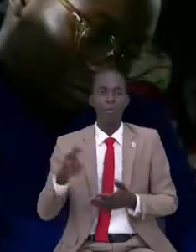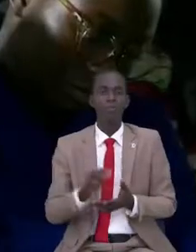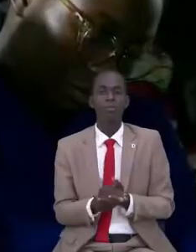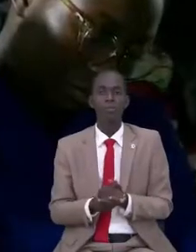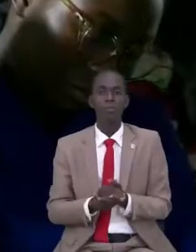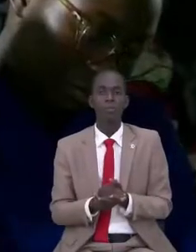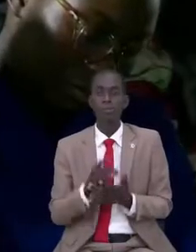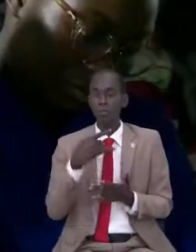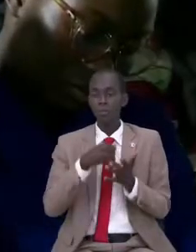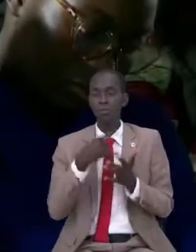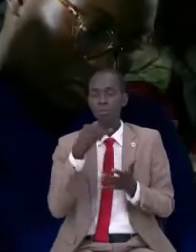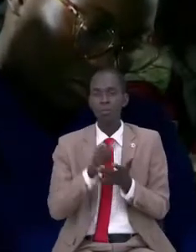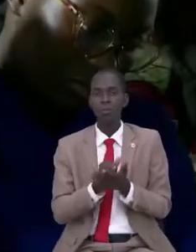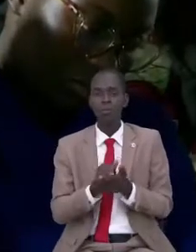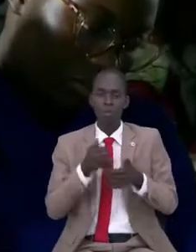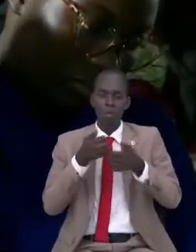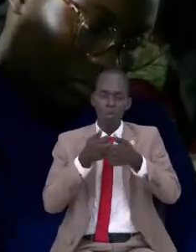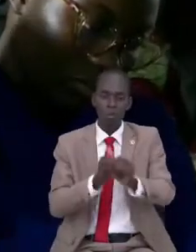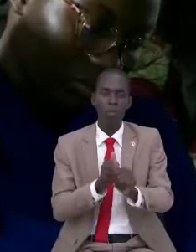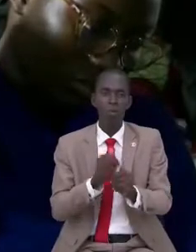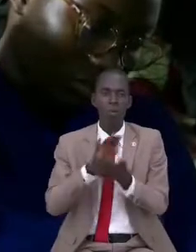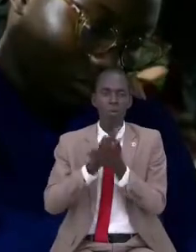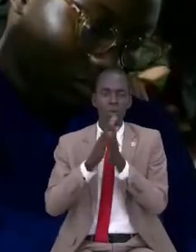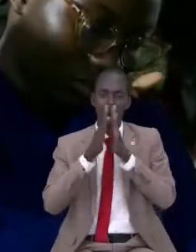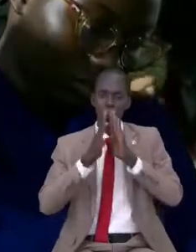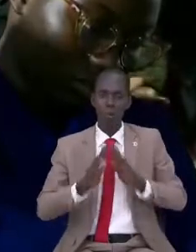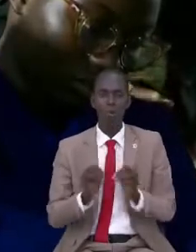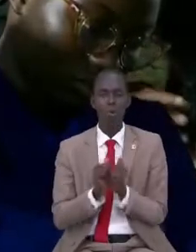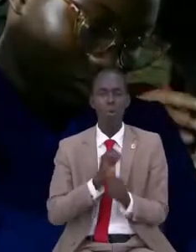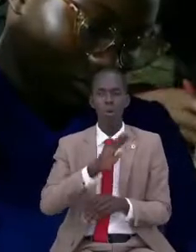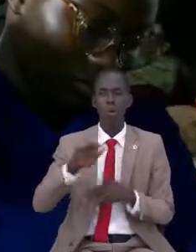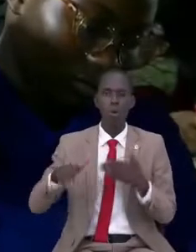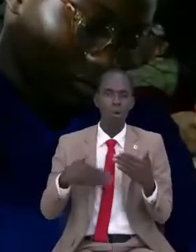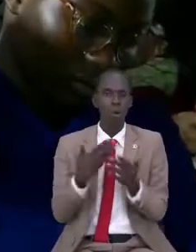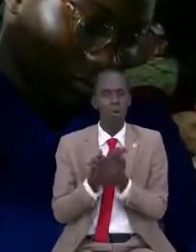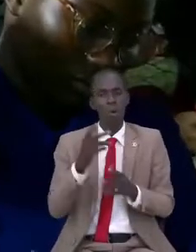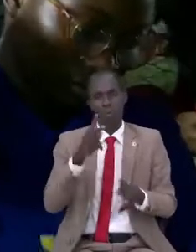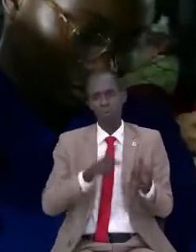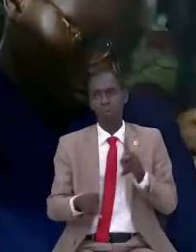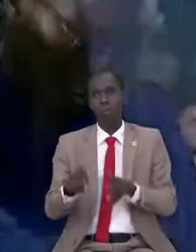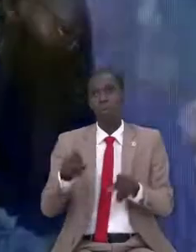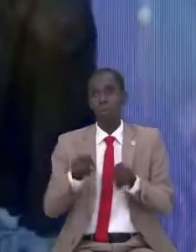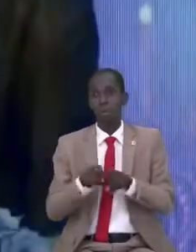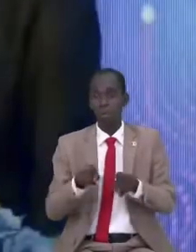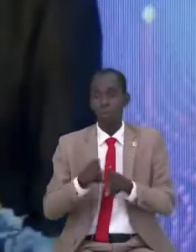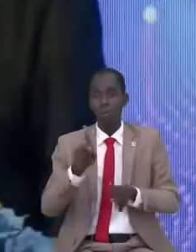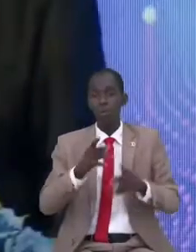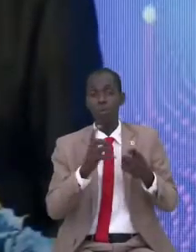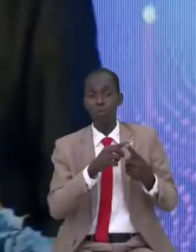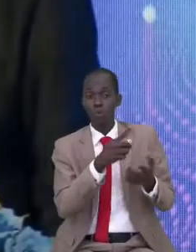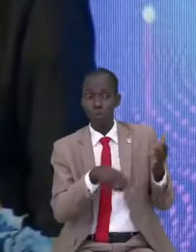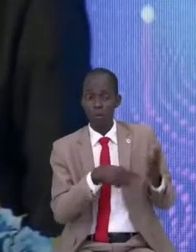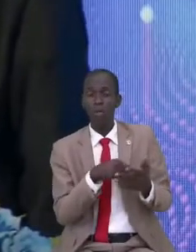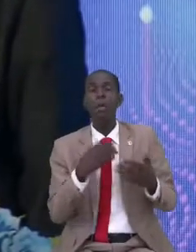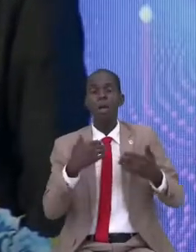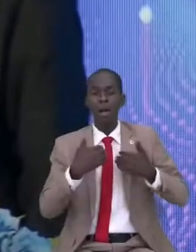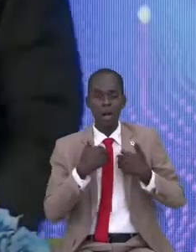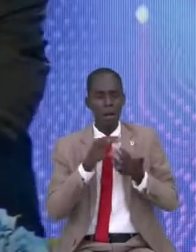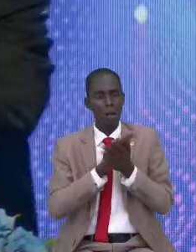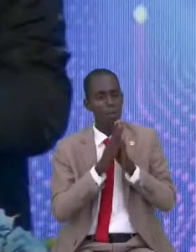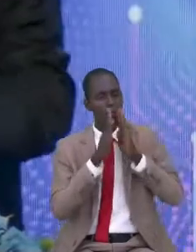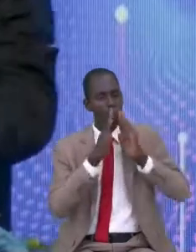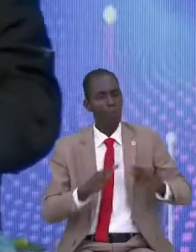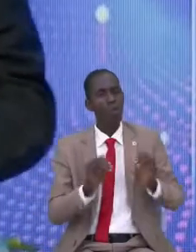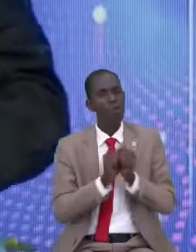it says, follow peace with all men. Even the people you are trying to correct, follow peace with all